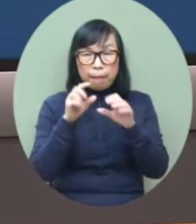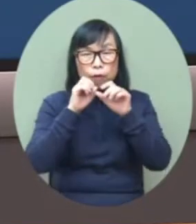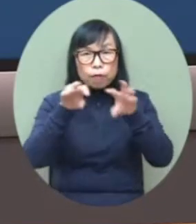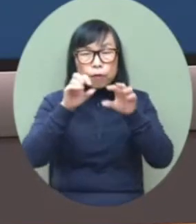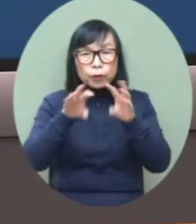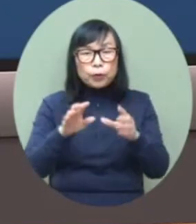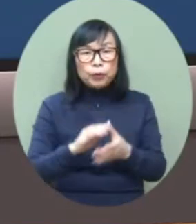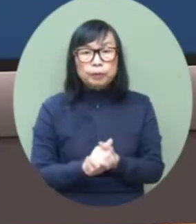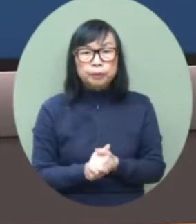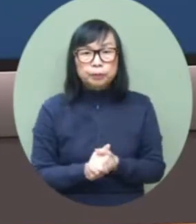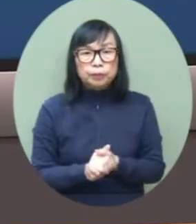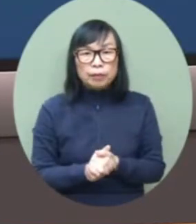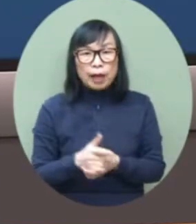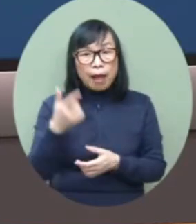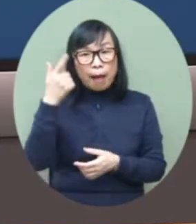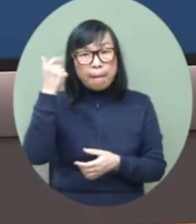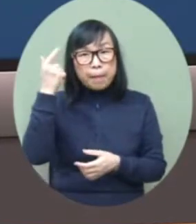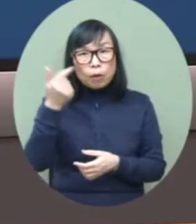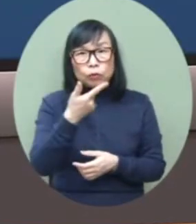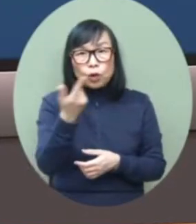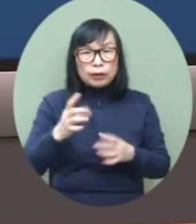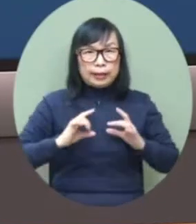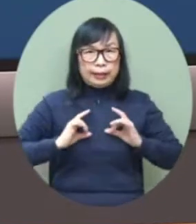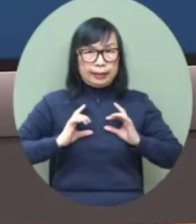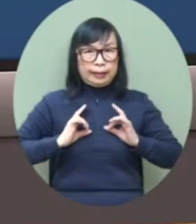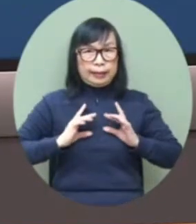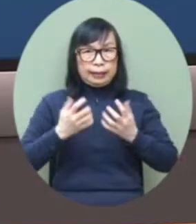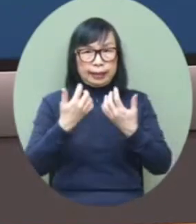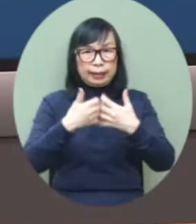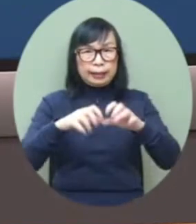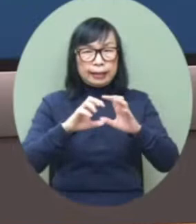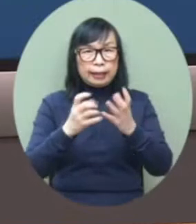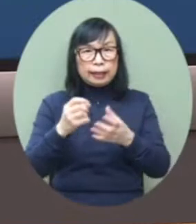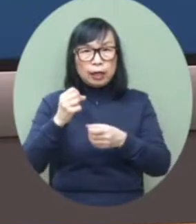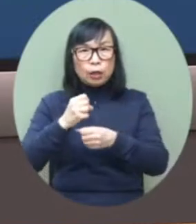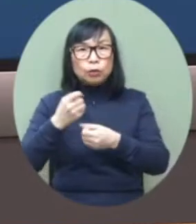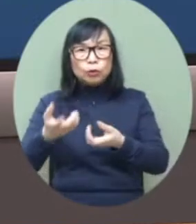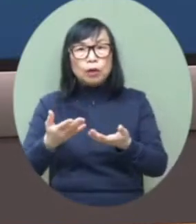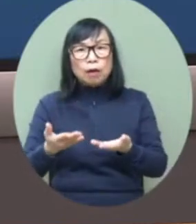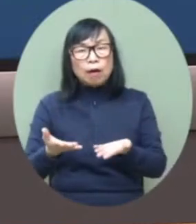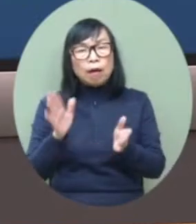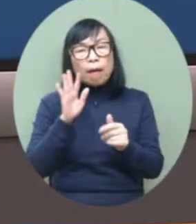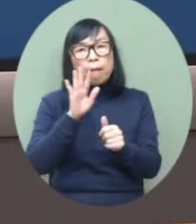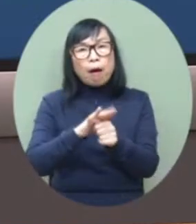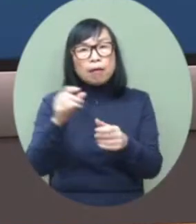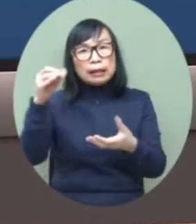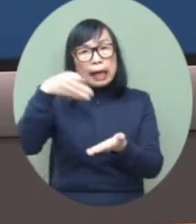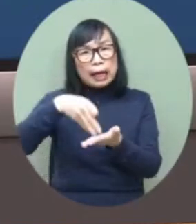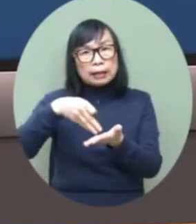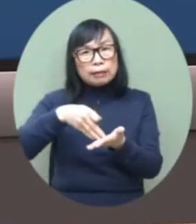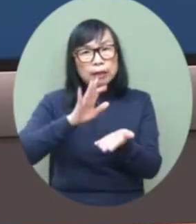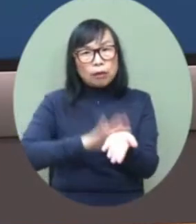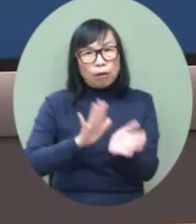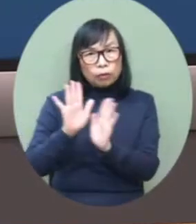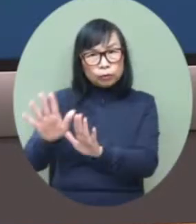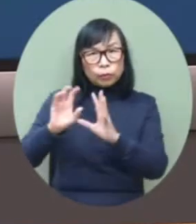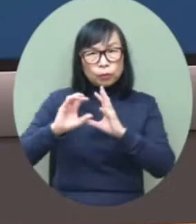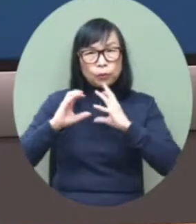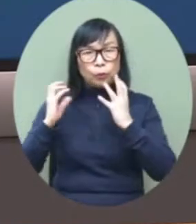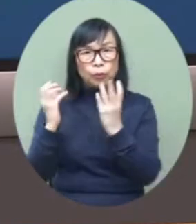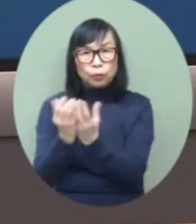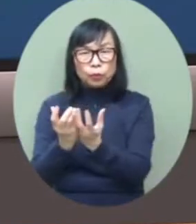third message is we would like more private operators to help us